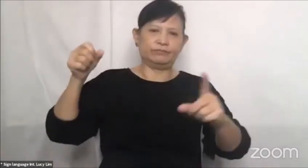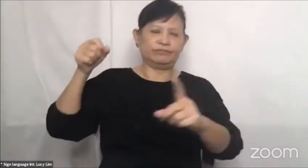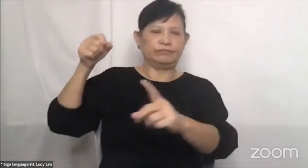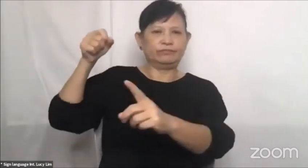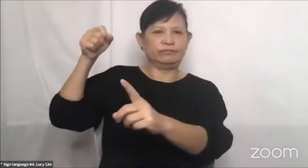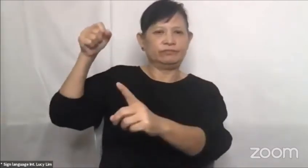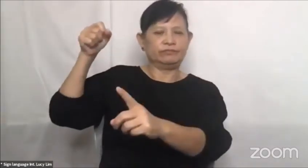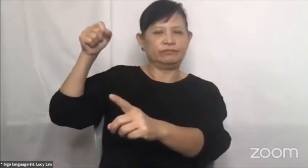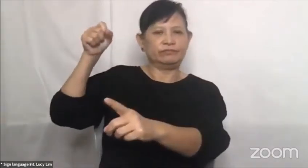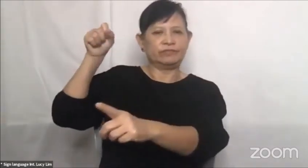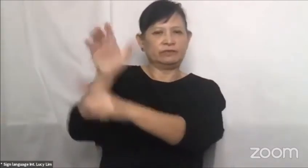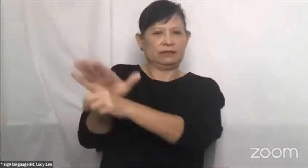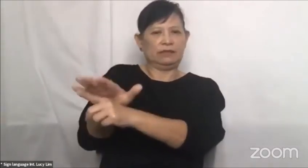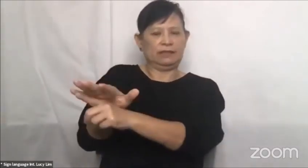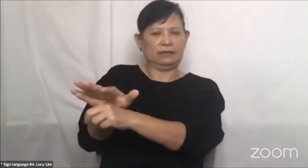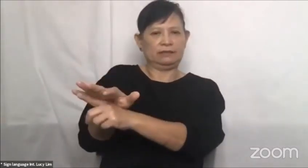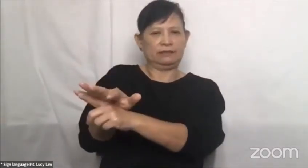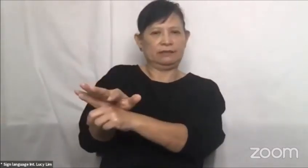climate change on livelihoods.